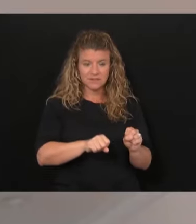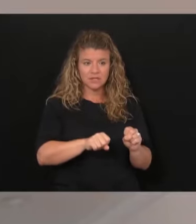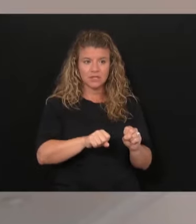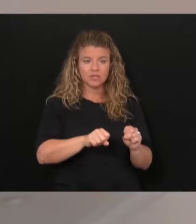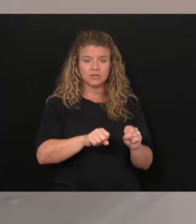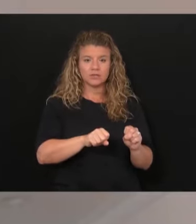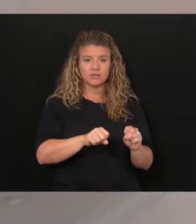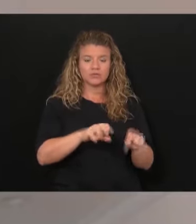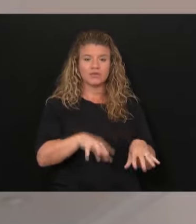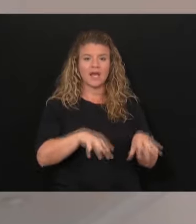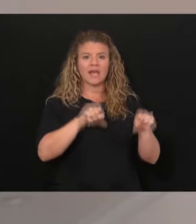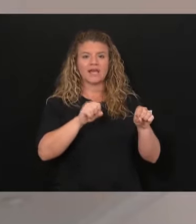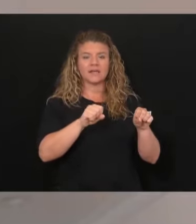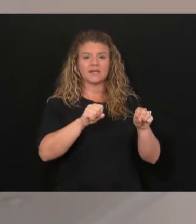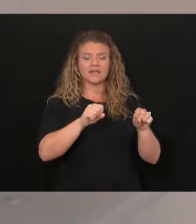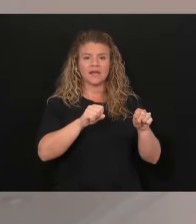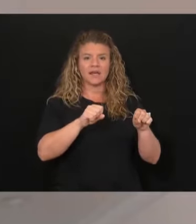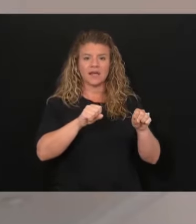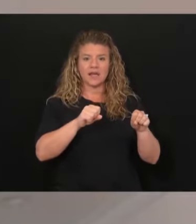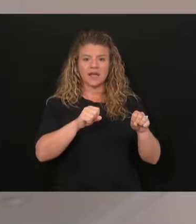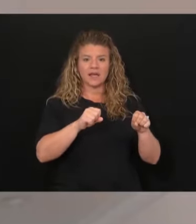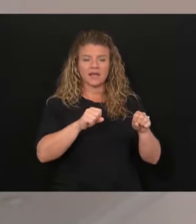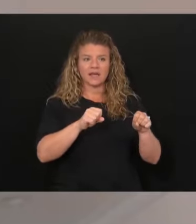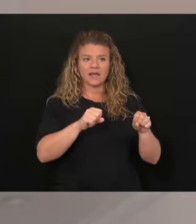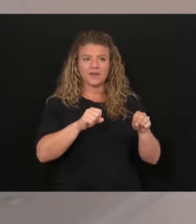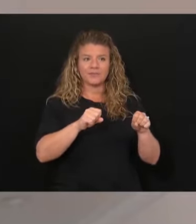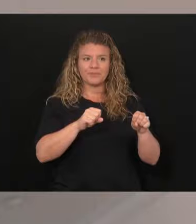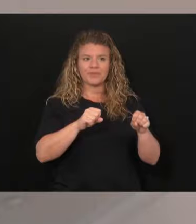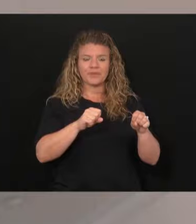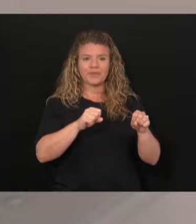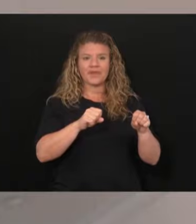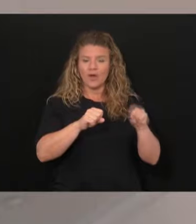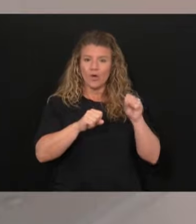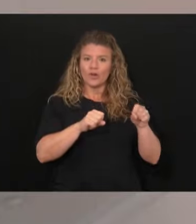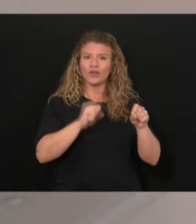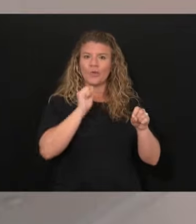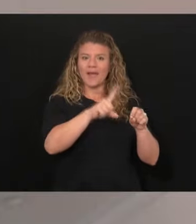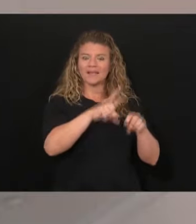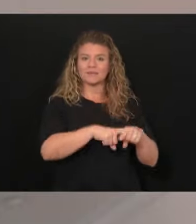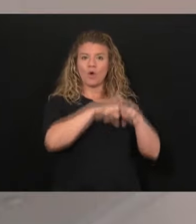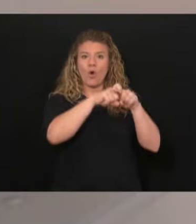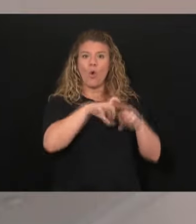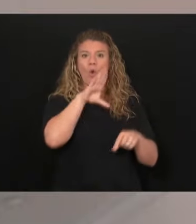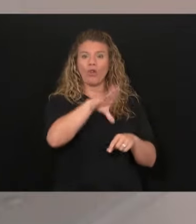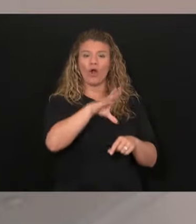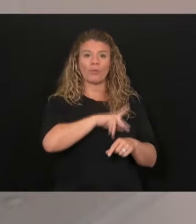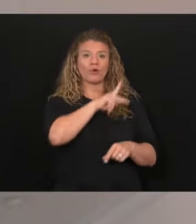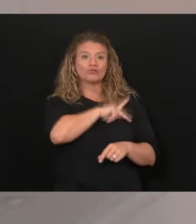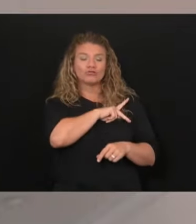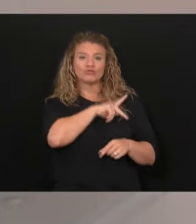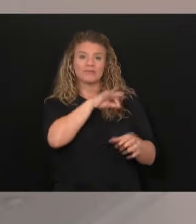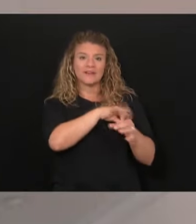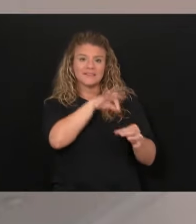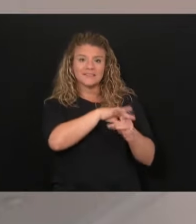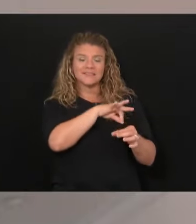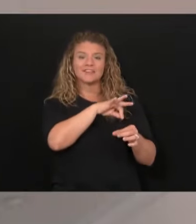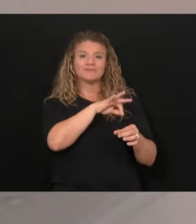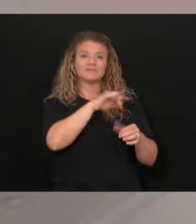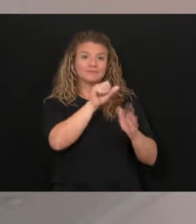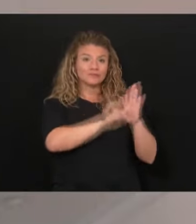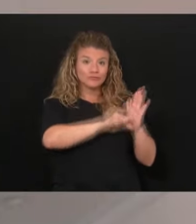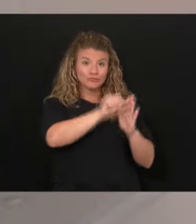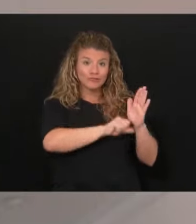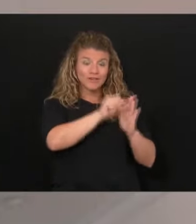a hold on elective surgeries during the first part of this COVID pandemic because of the concerns